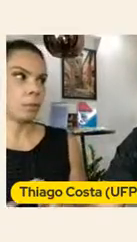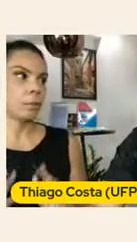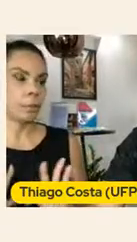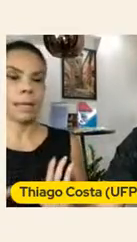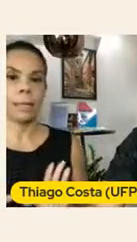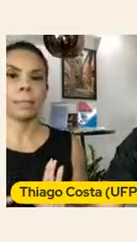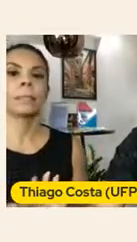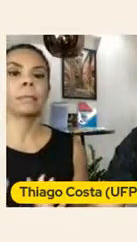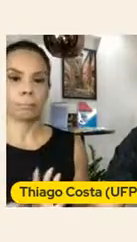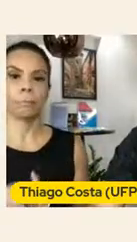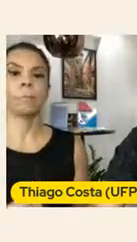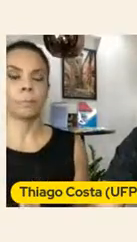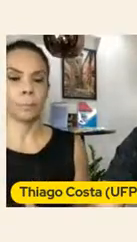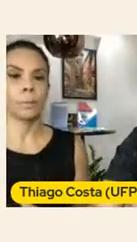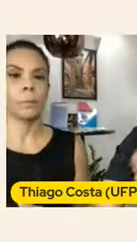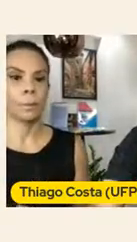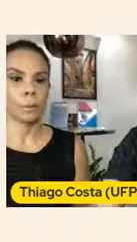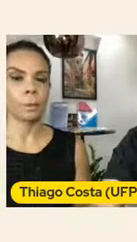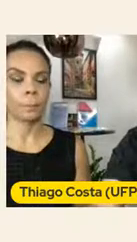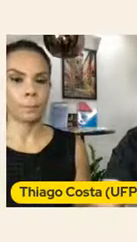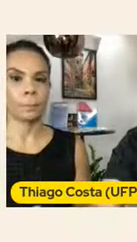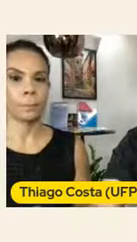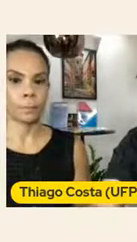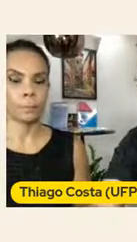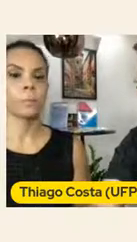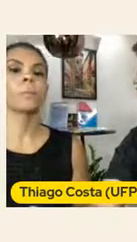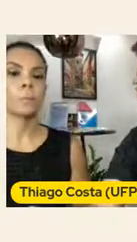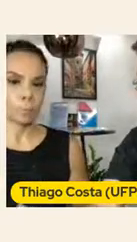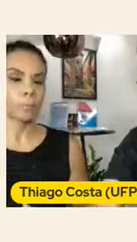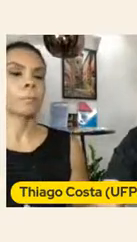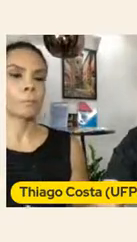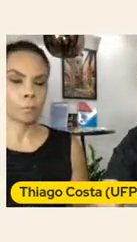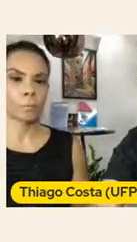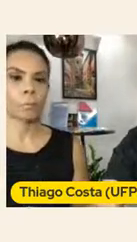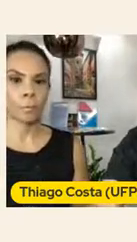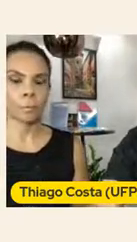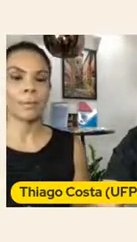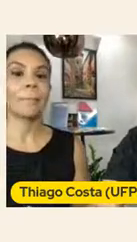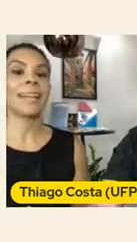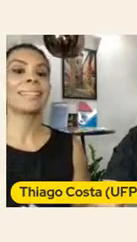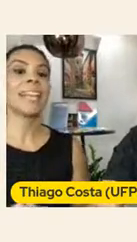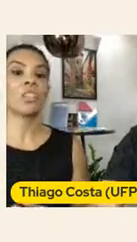names. Yes. So we need some time because people,